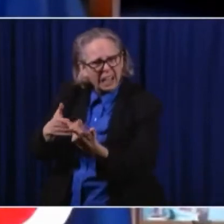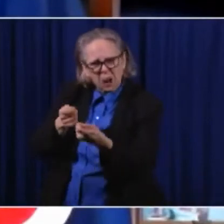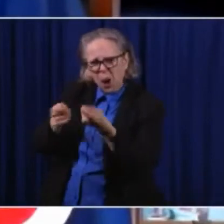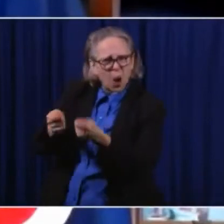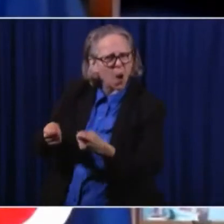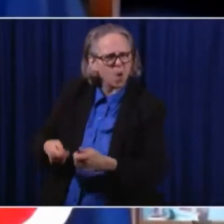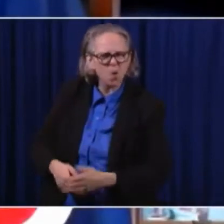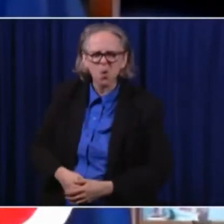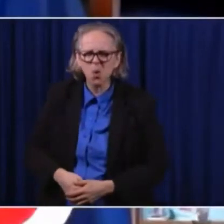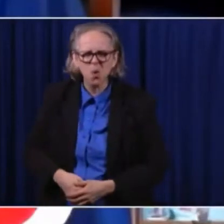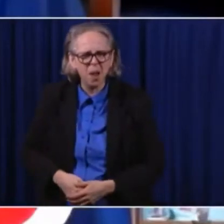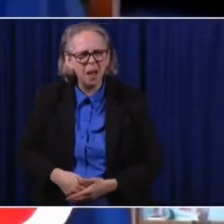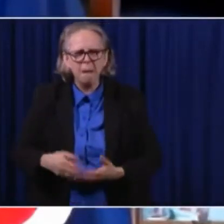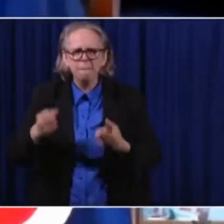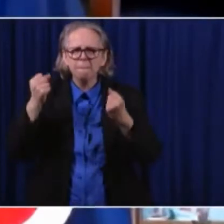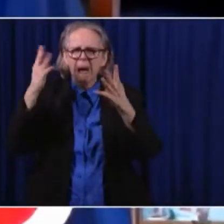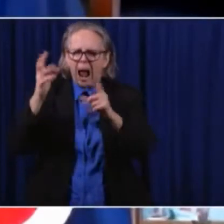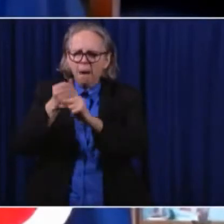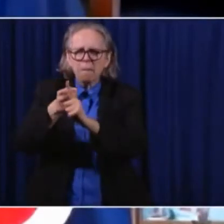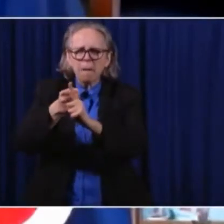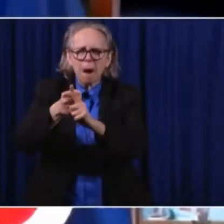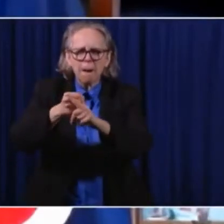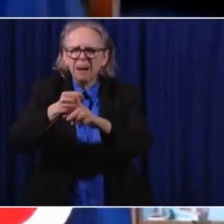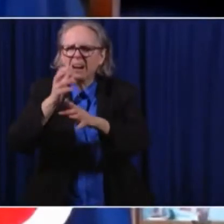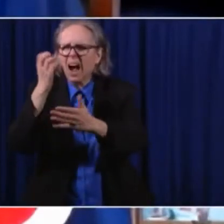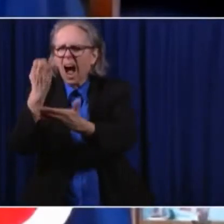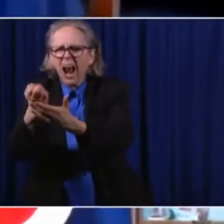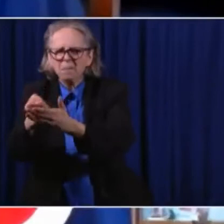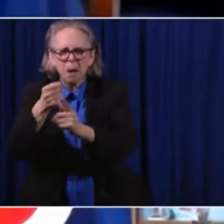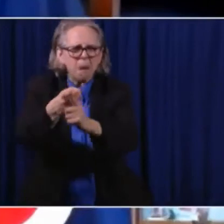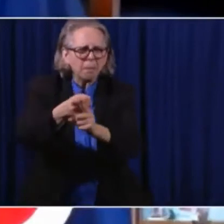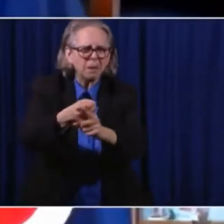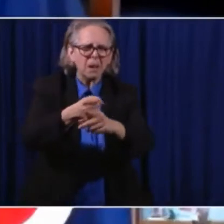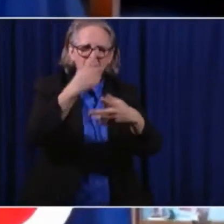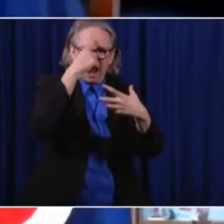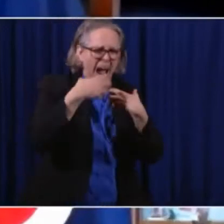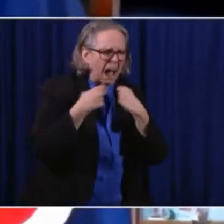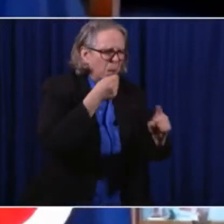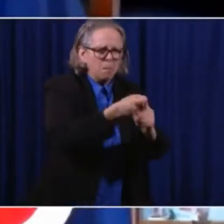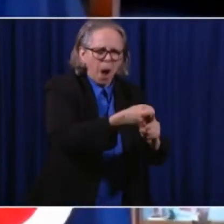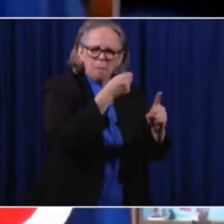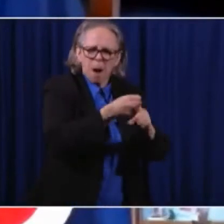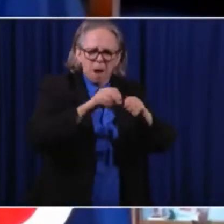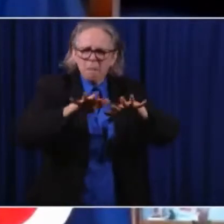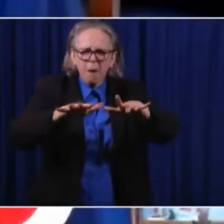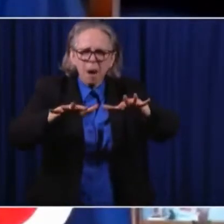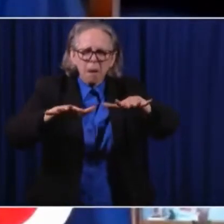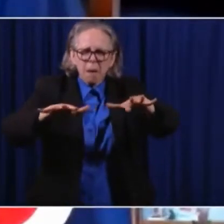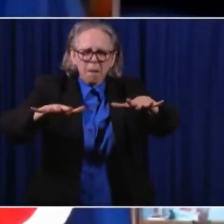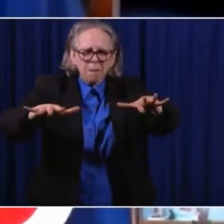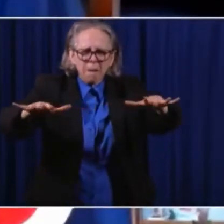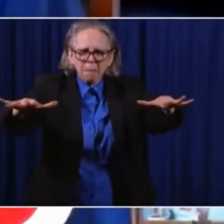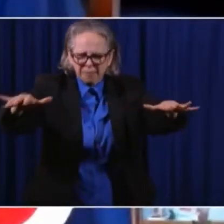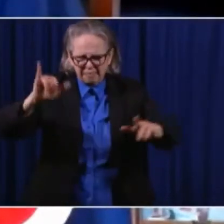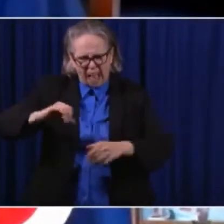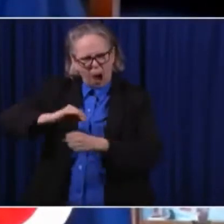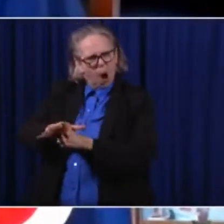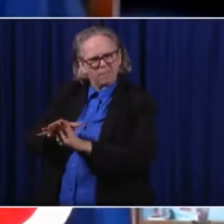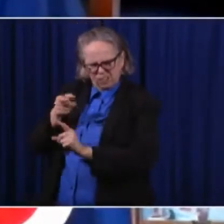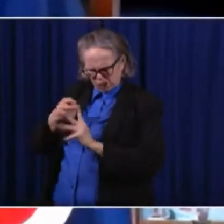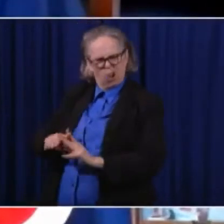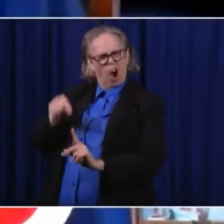other problems, economic ones, mental health ones. And this, I know, I'm convinced